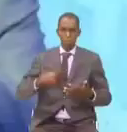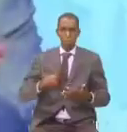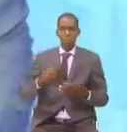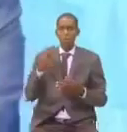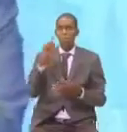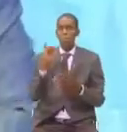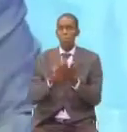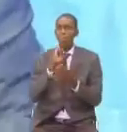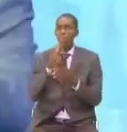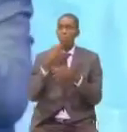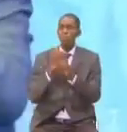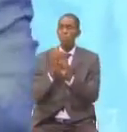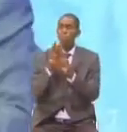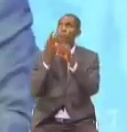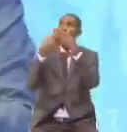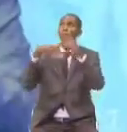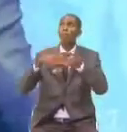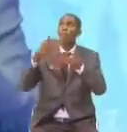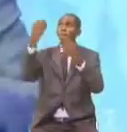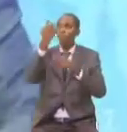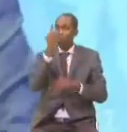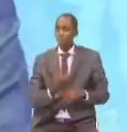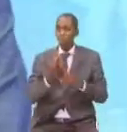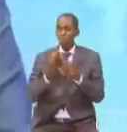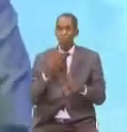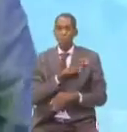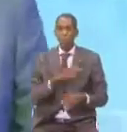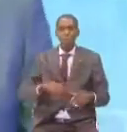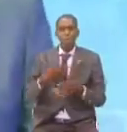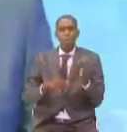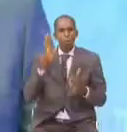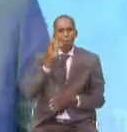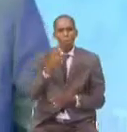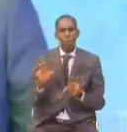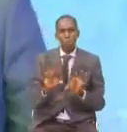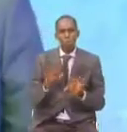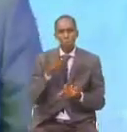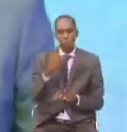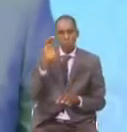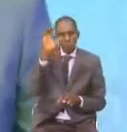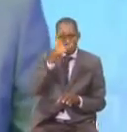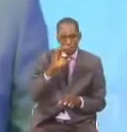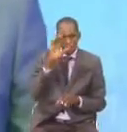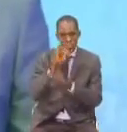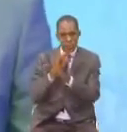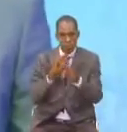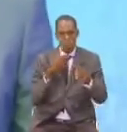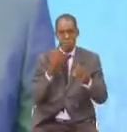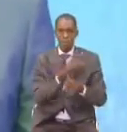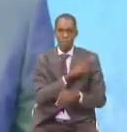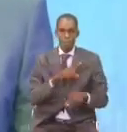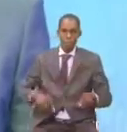heaven and the one that came only from Christ, what are you going to do? You seek ye the Lord